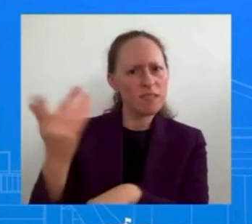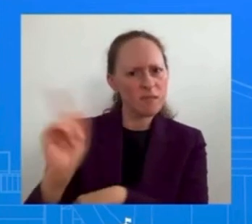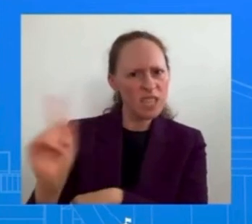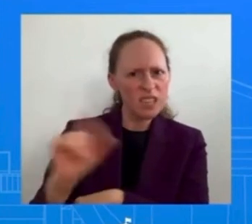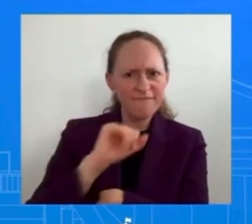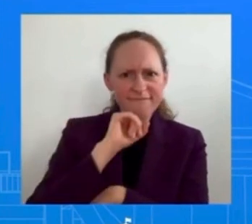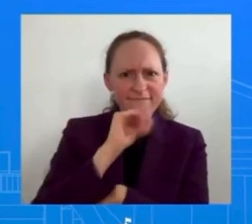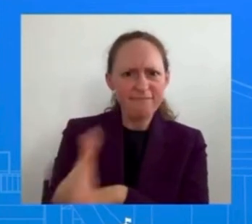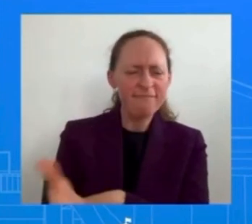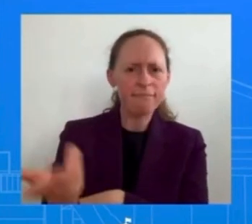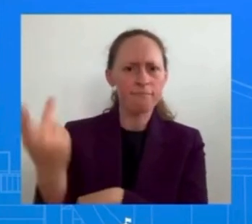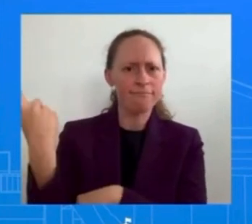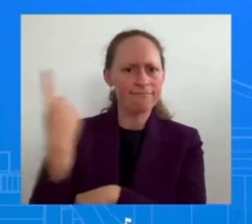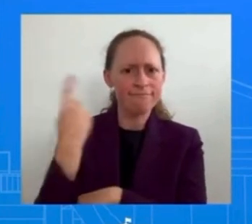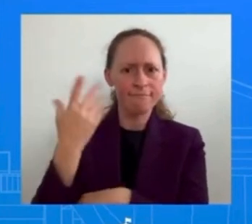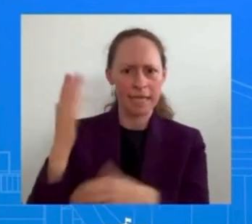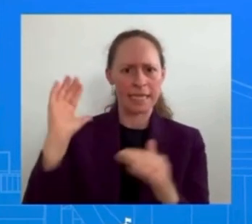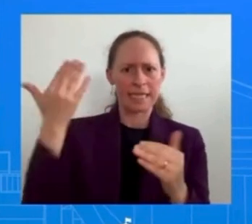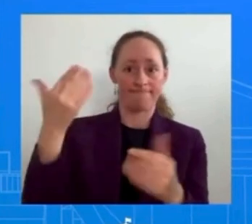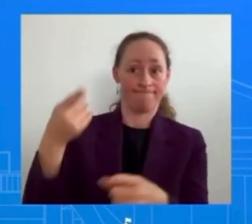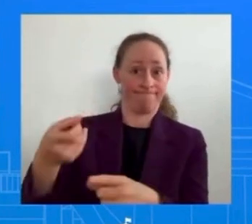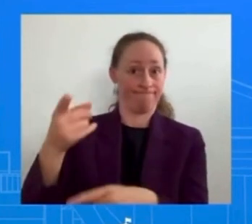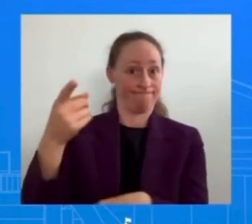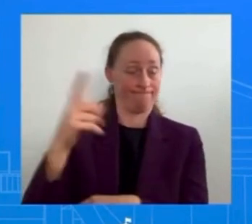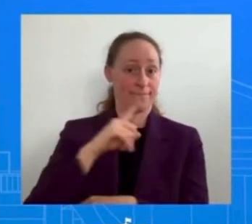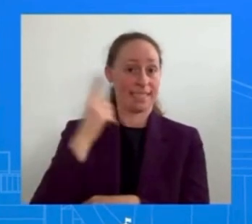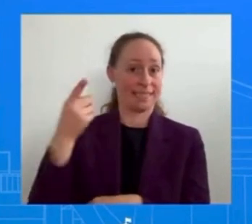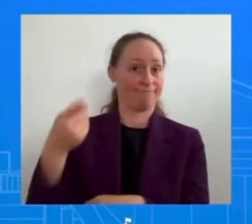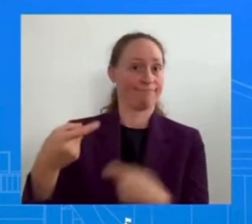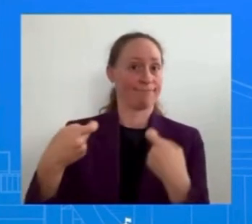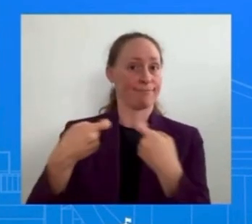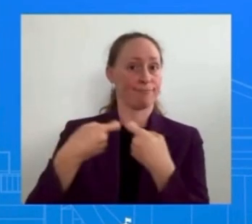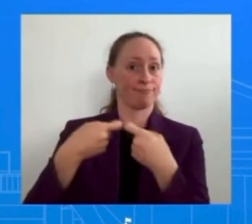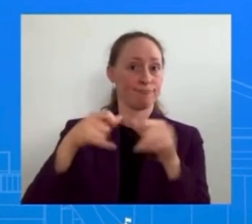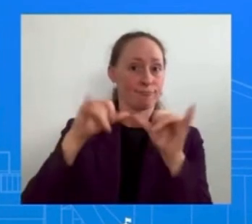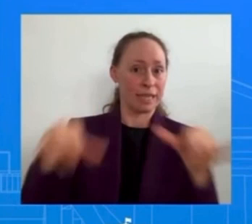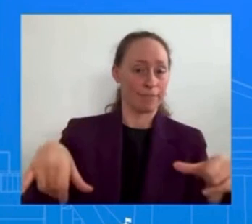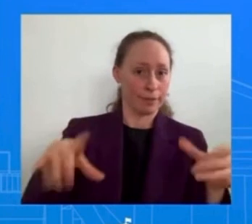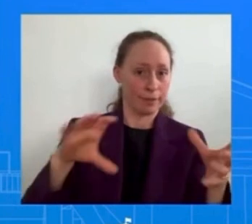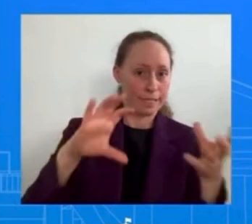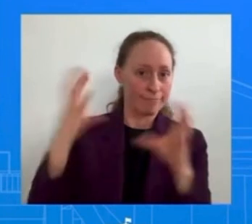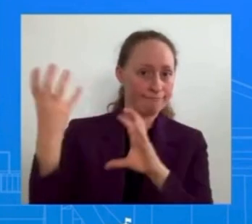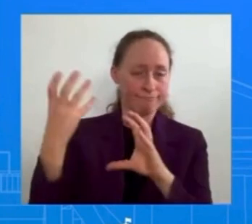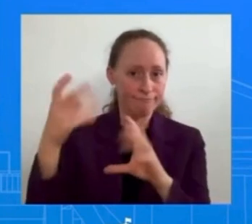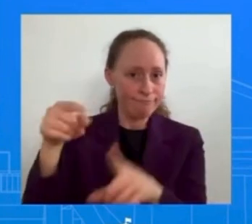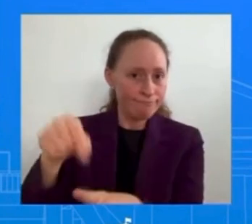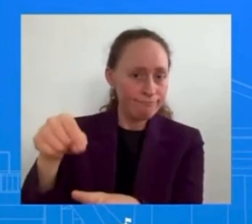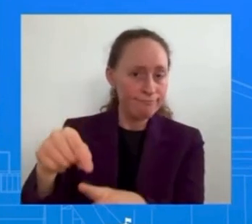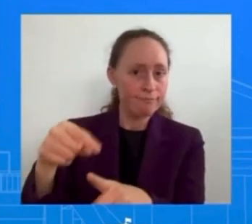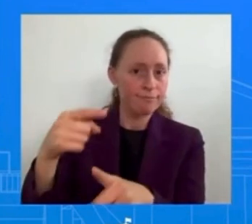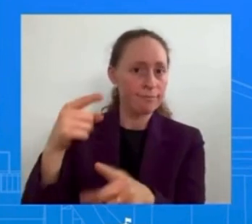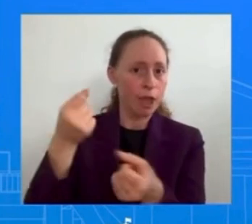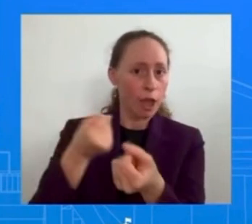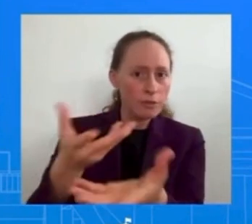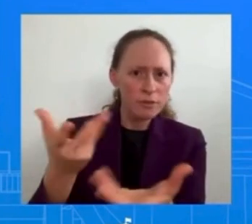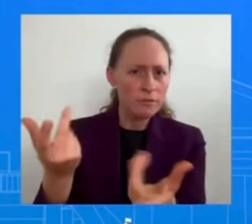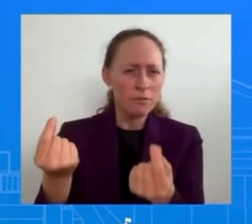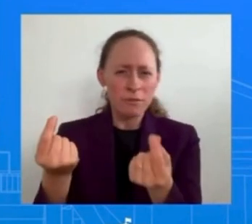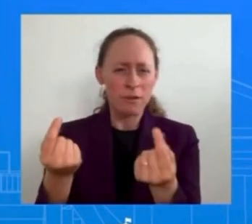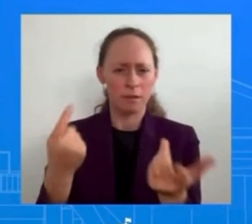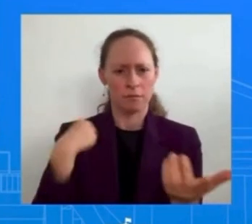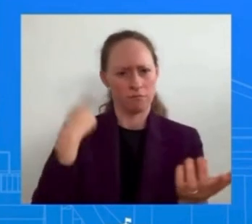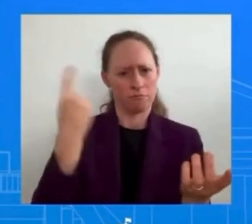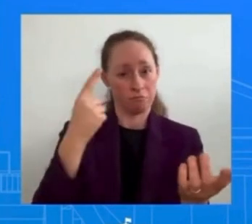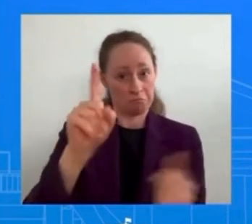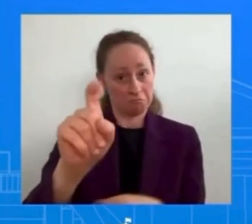you've been there for with the governor, how interested is he in accountability for what happened? Does he want to get to the bottom of that, and is that